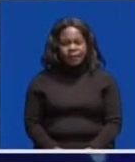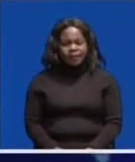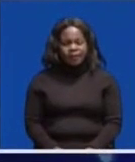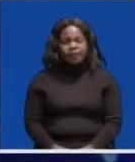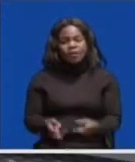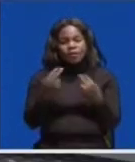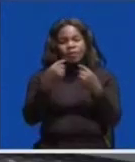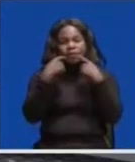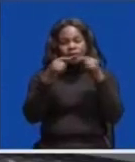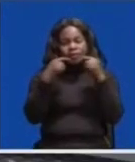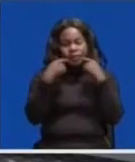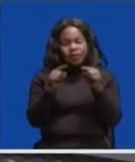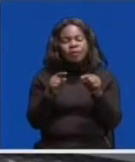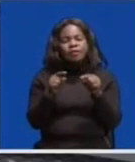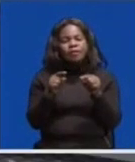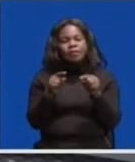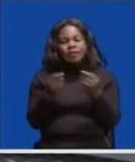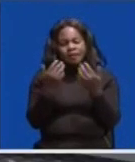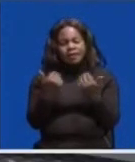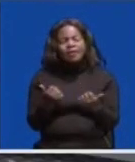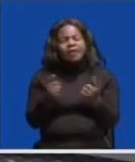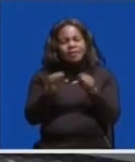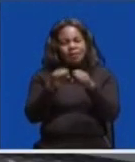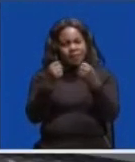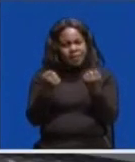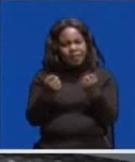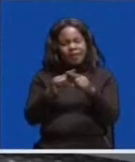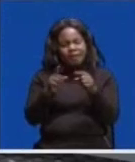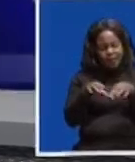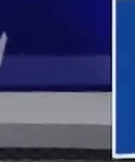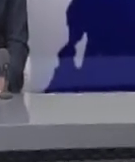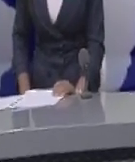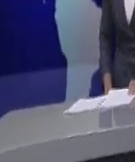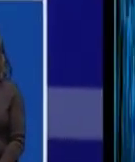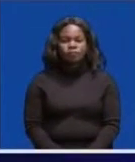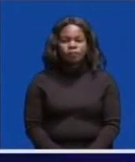You're watching the news, the main news. We now go for a commercial break, but do stay tuned.